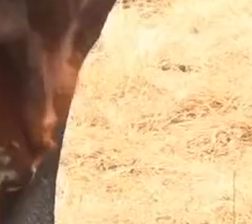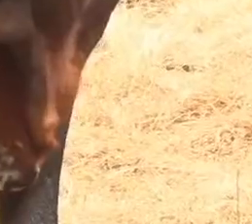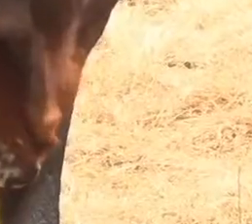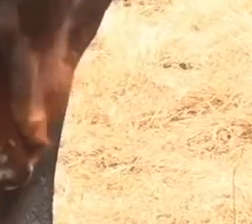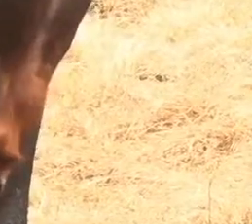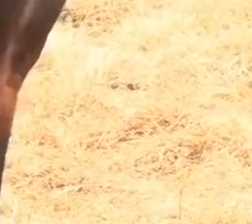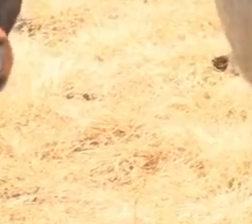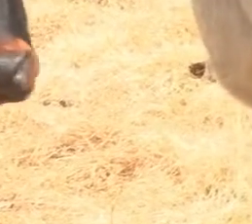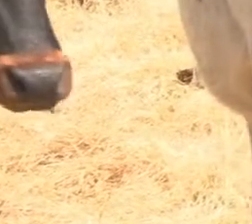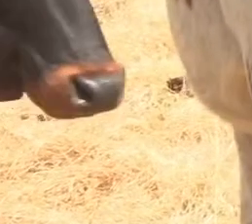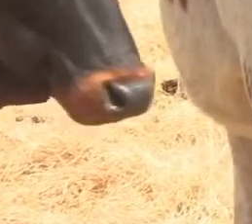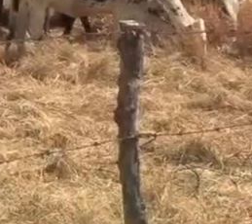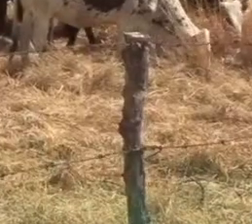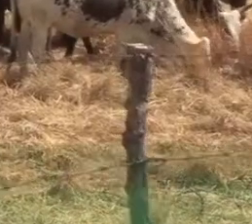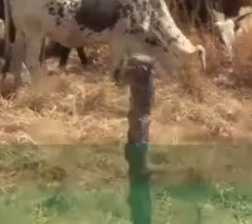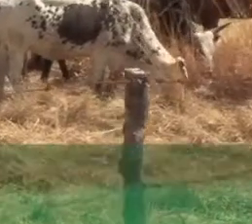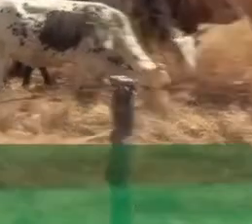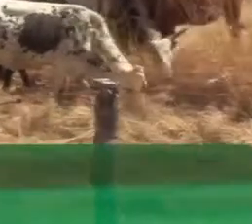zikarhulumente we-Eastern Cape.